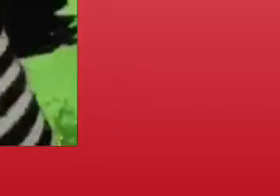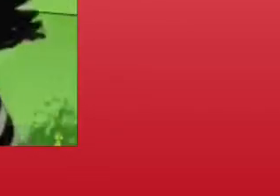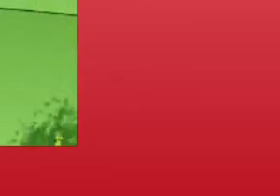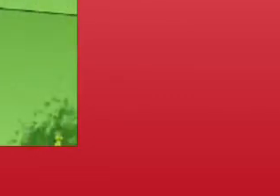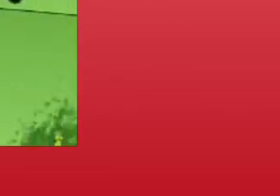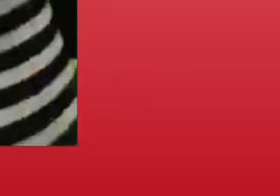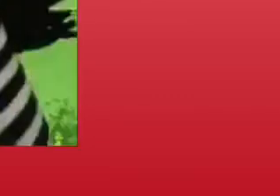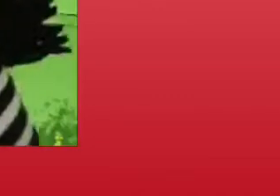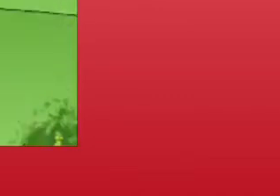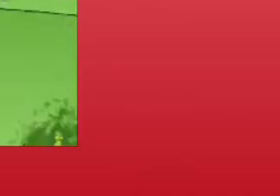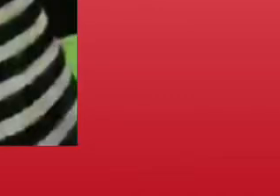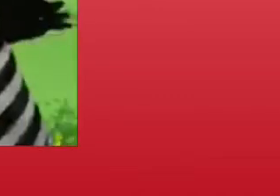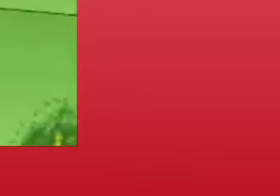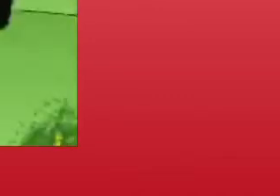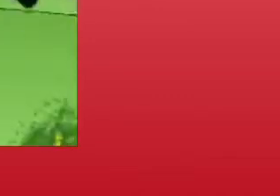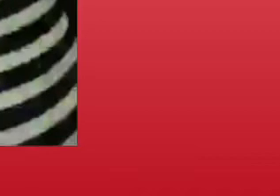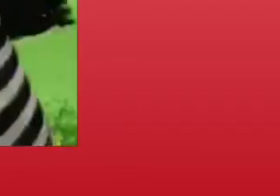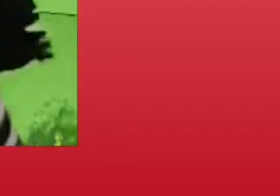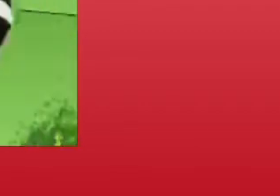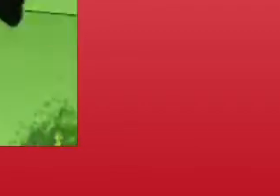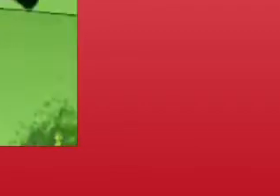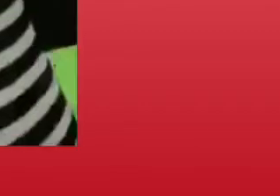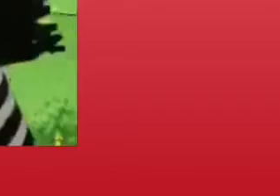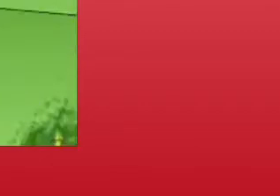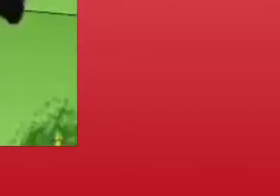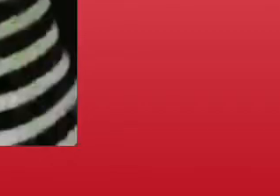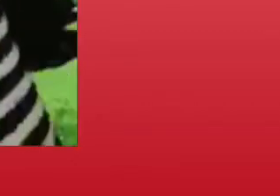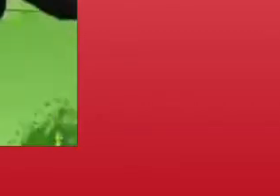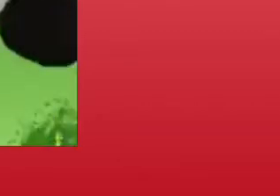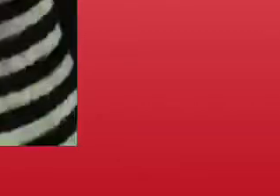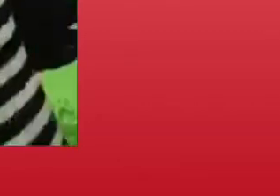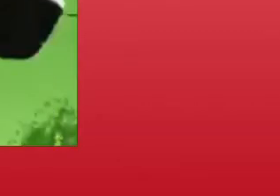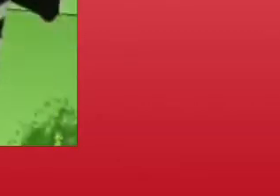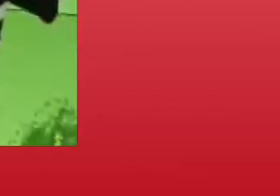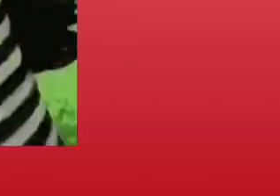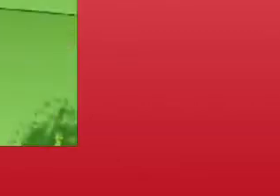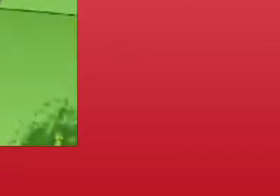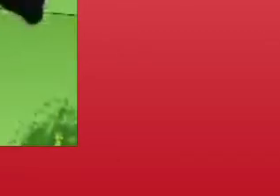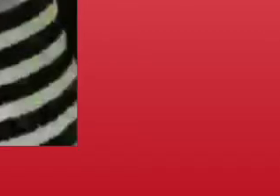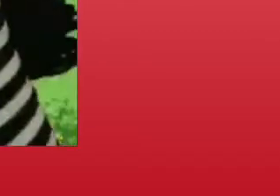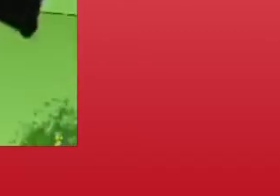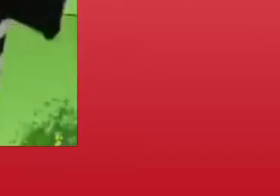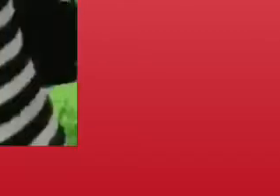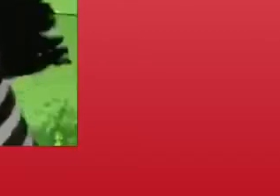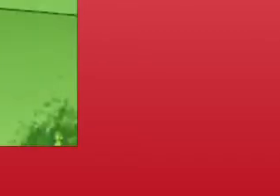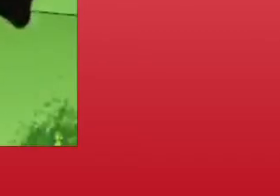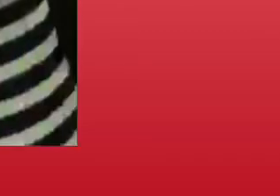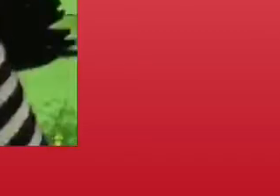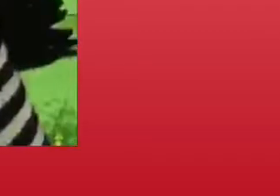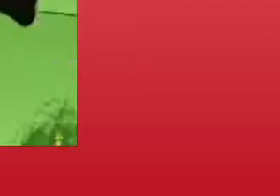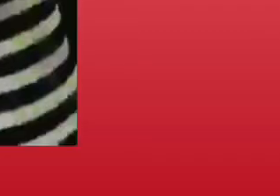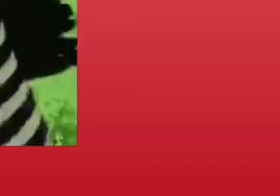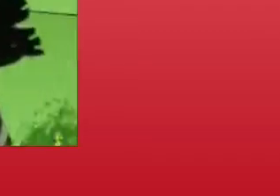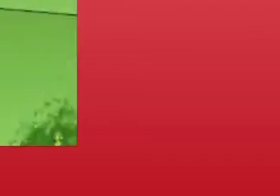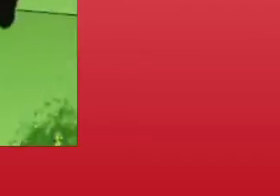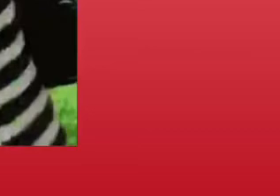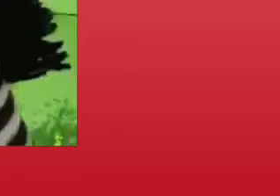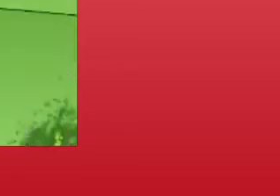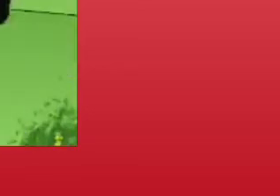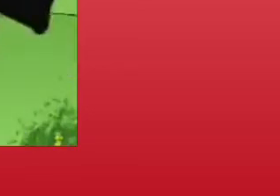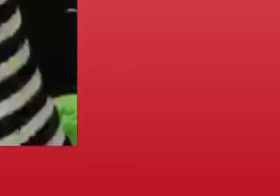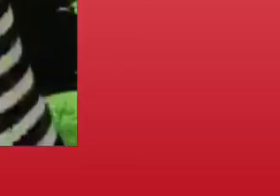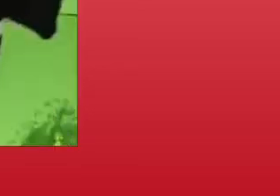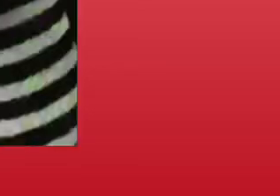story related to the insects. Oh, very nice. So children, sit